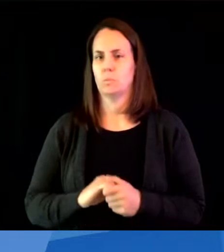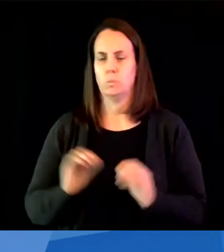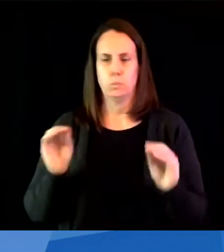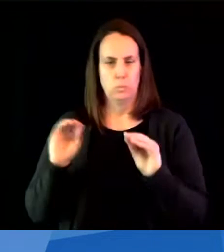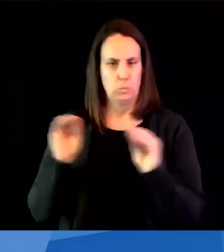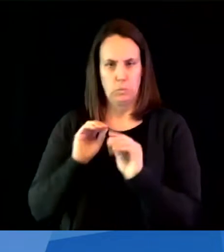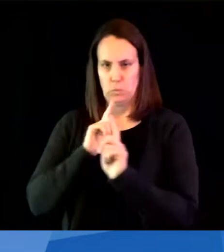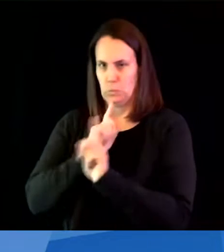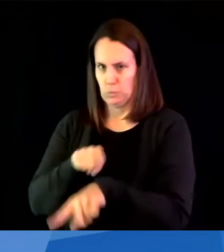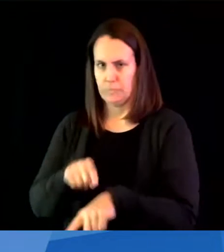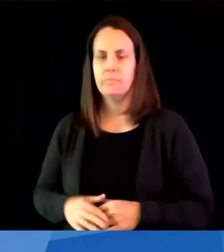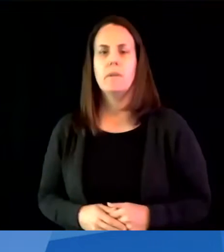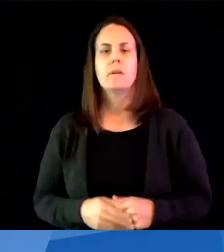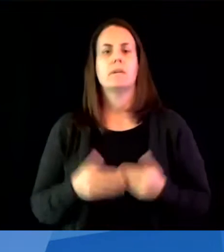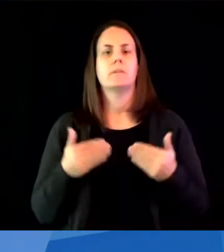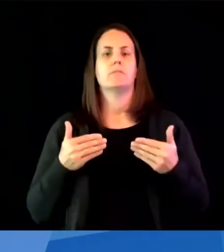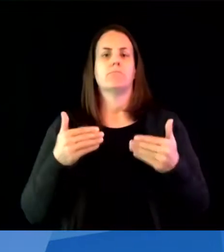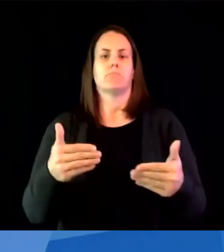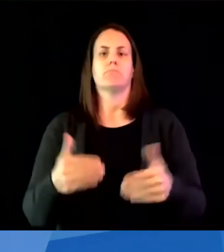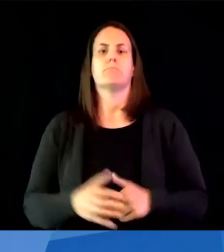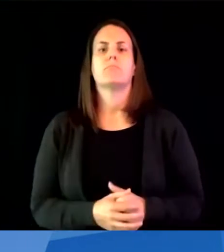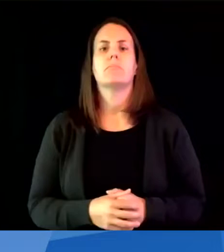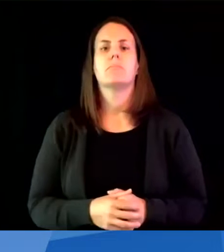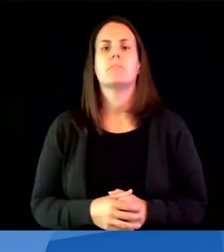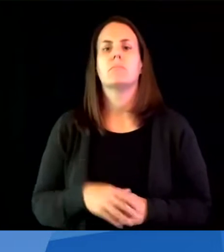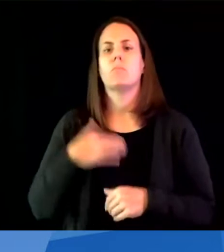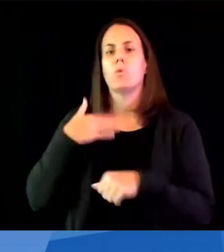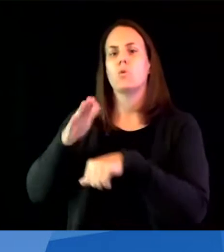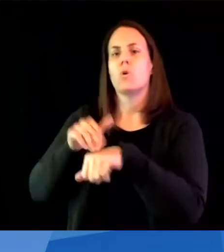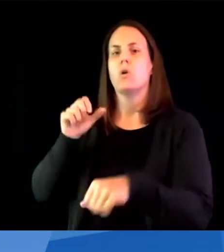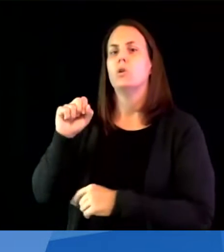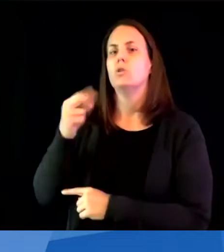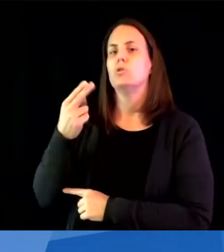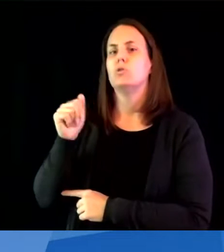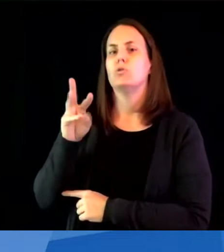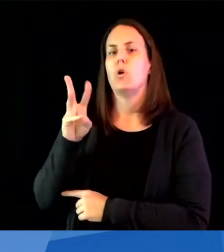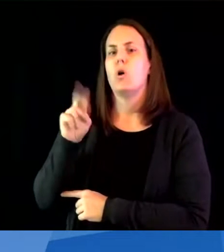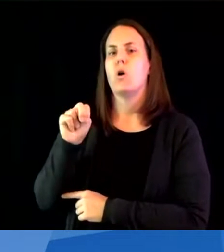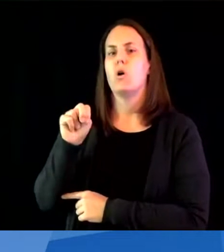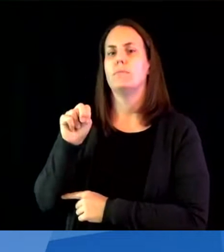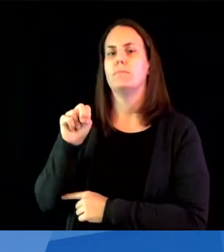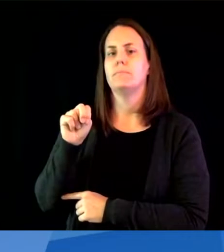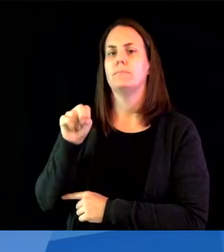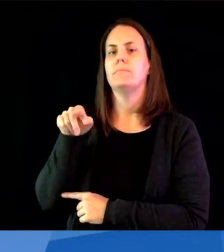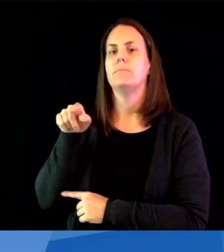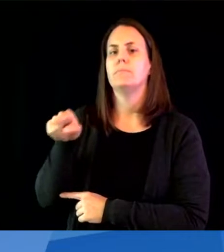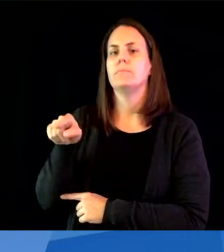All right, how about Sean Kirkby? Sean Kirkby from Wisconsin Health News.